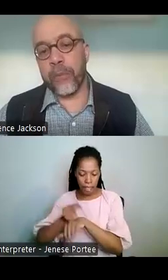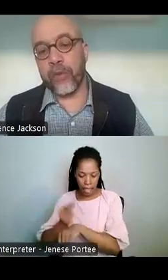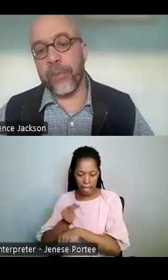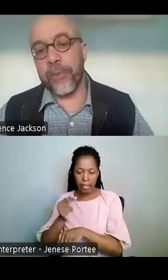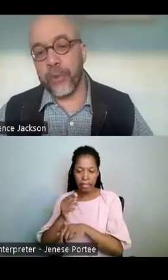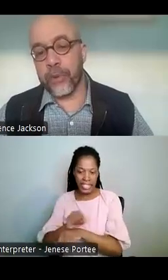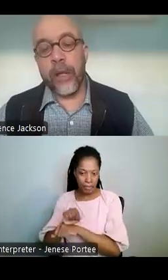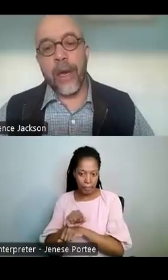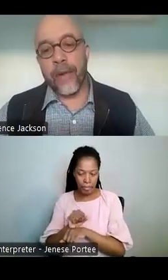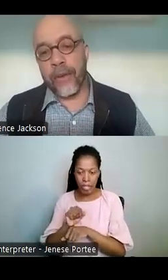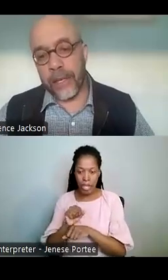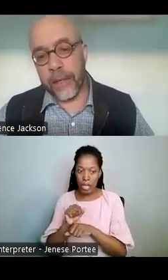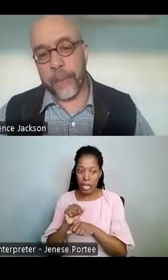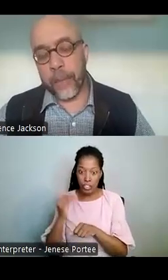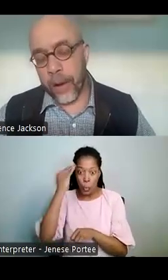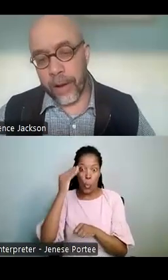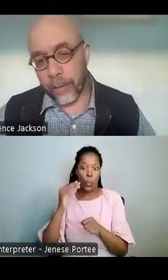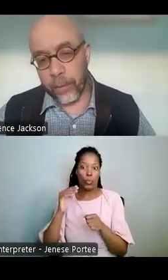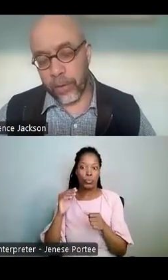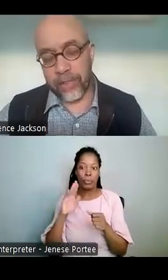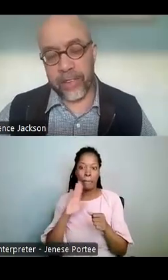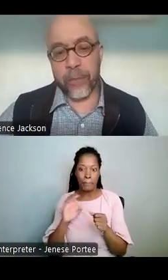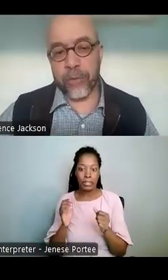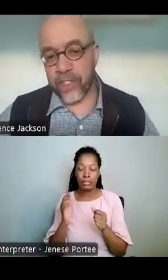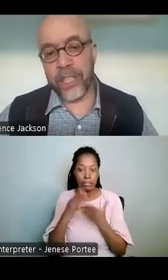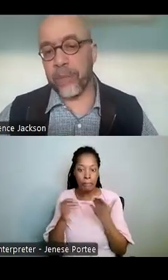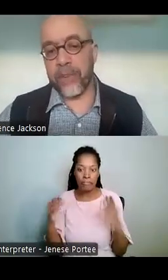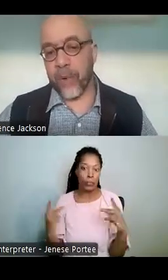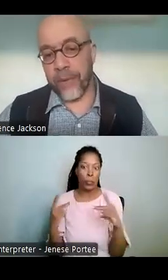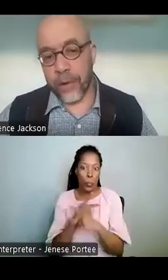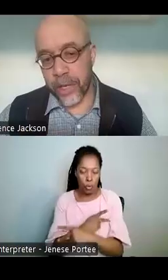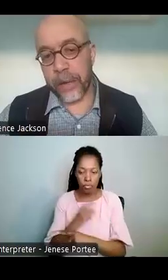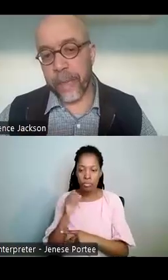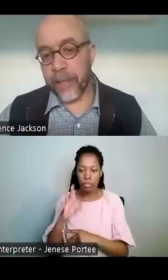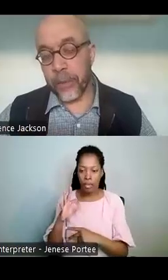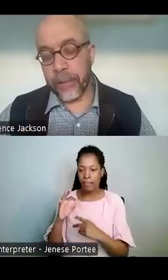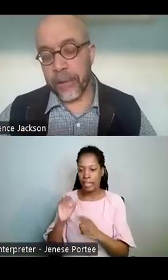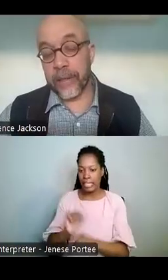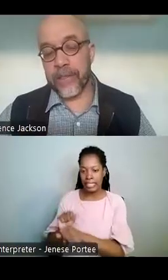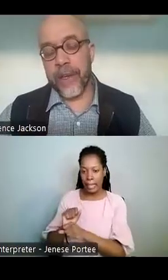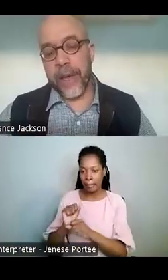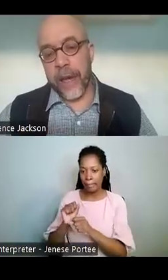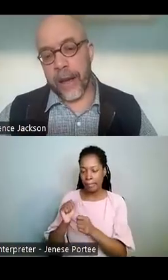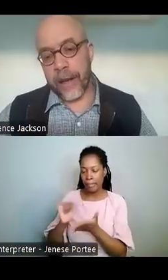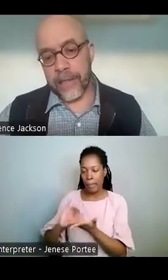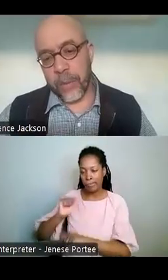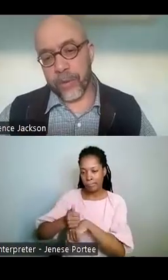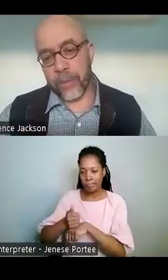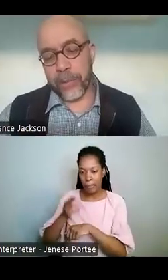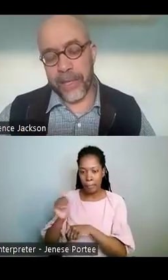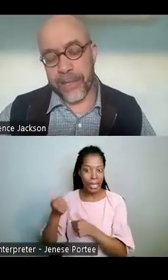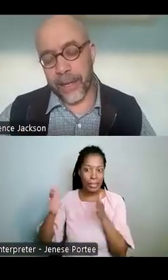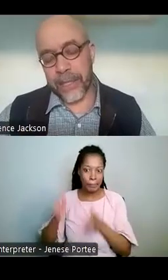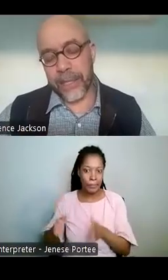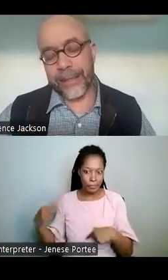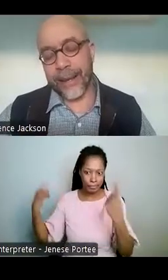the most brutal of any enslavement regimes that were ever created by human beings. It's important to remember